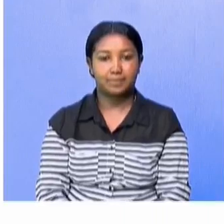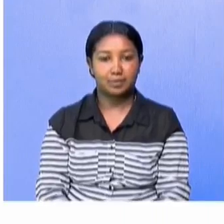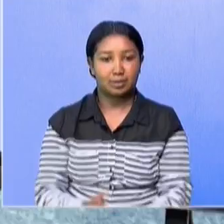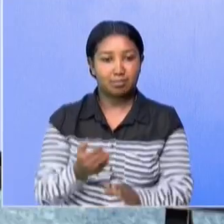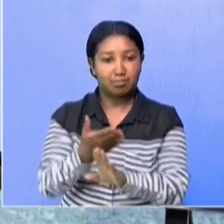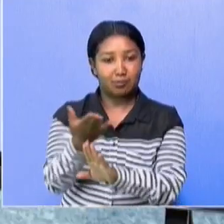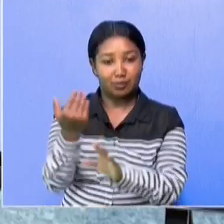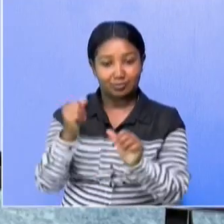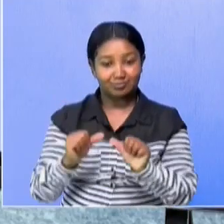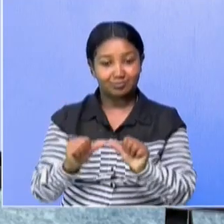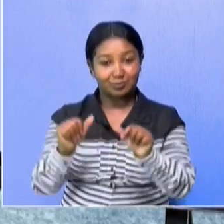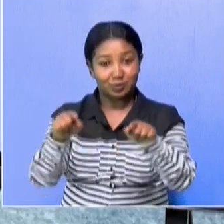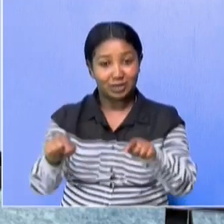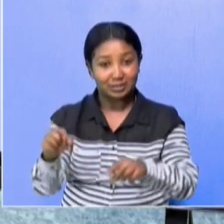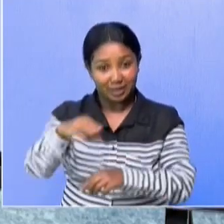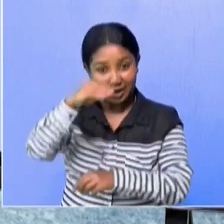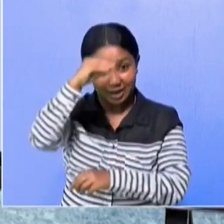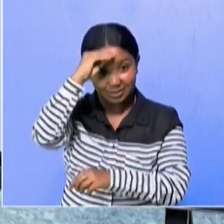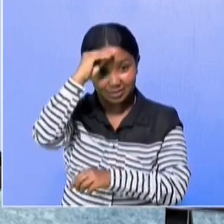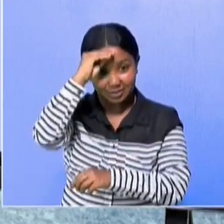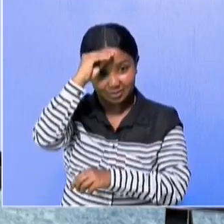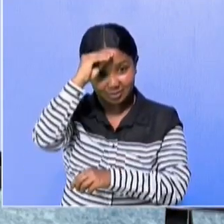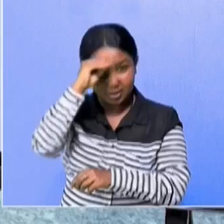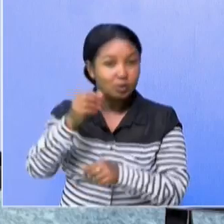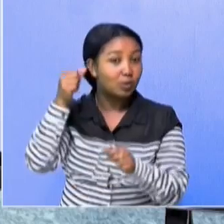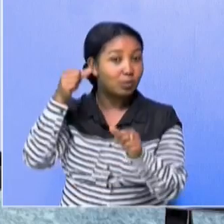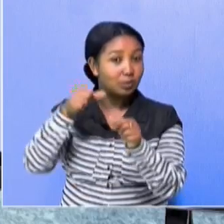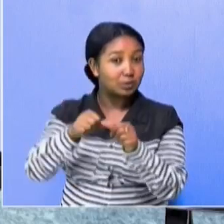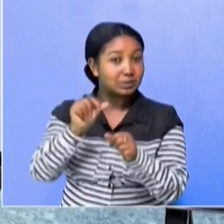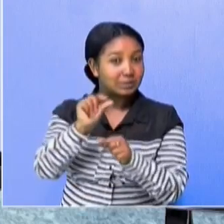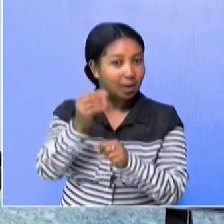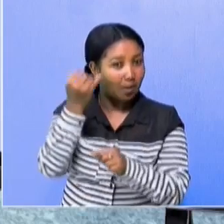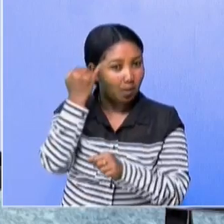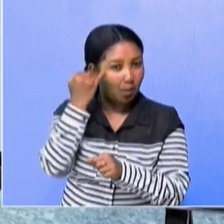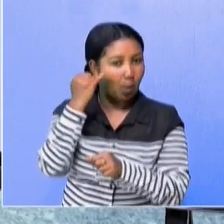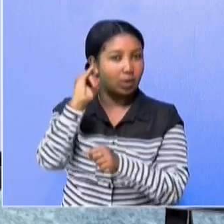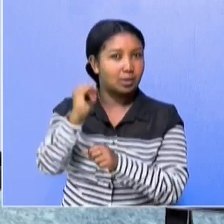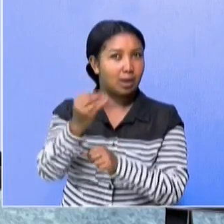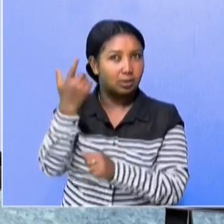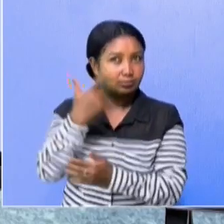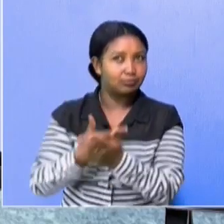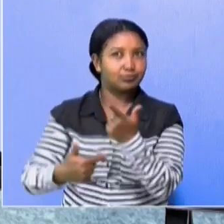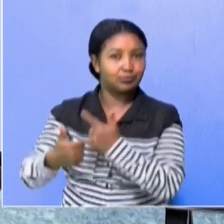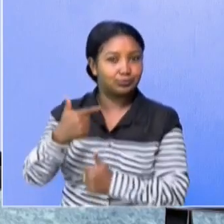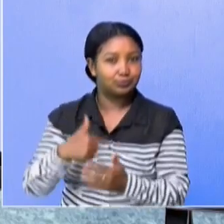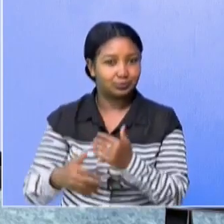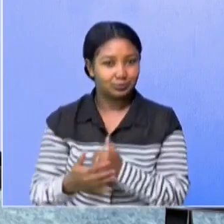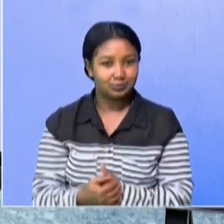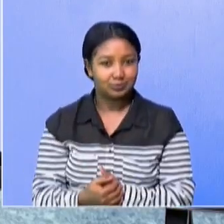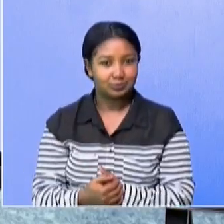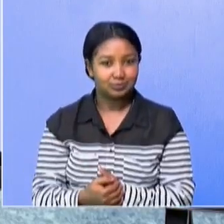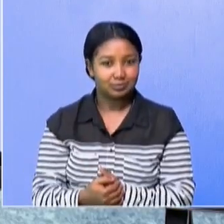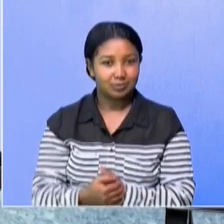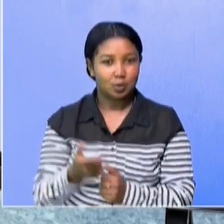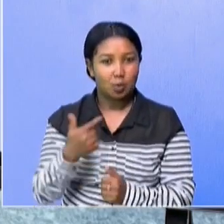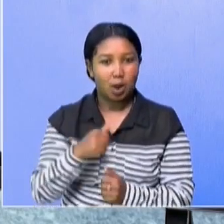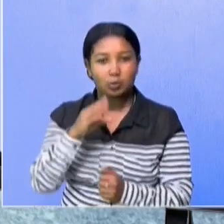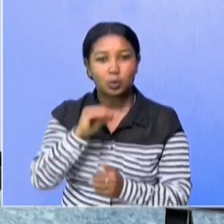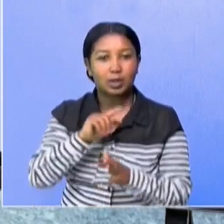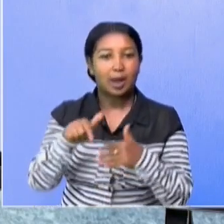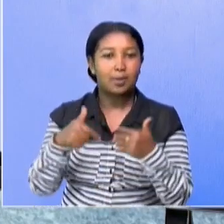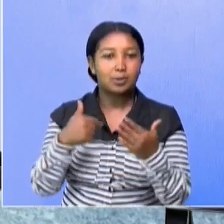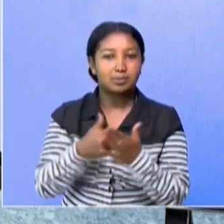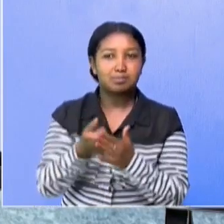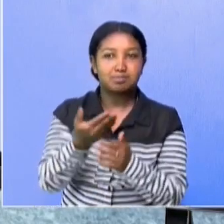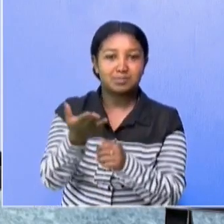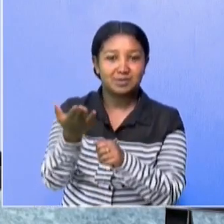Before I proceed to this lesson, let me remind you some pointers that we discussed last time. We have been talking about in the